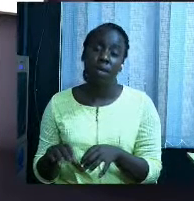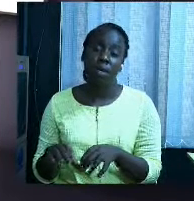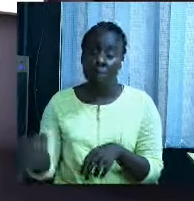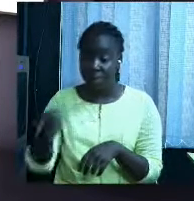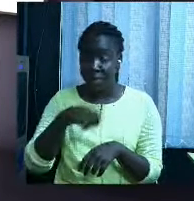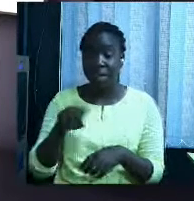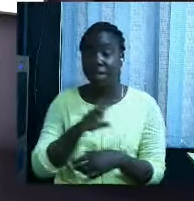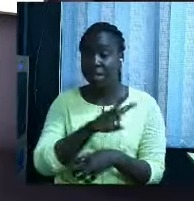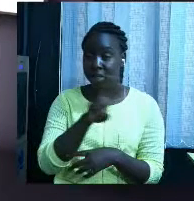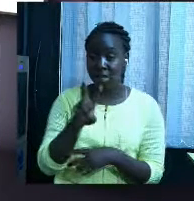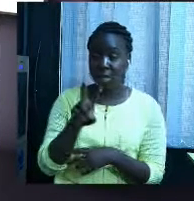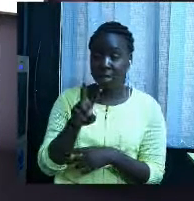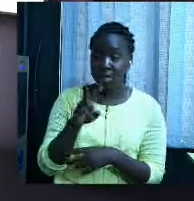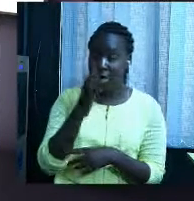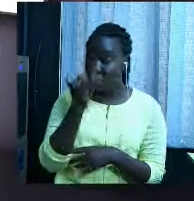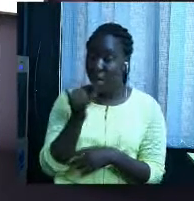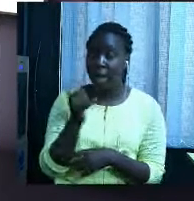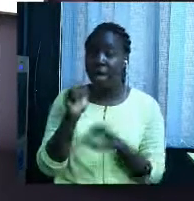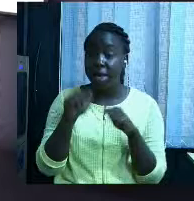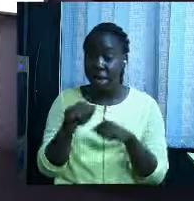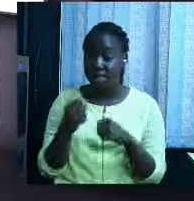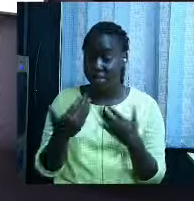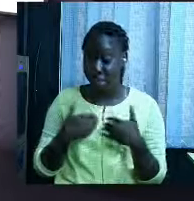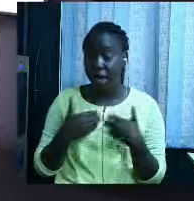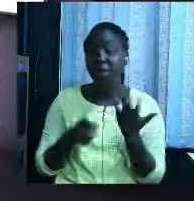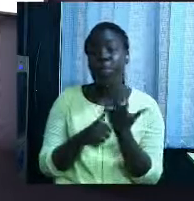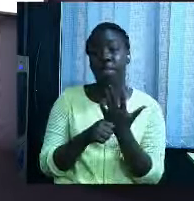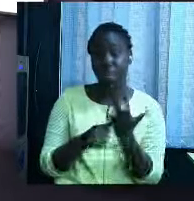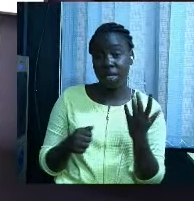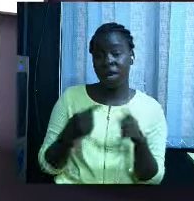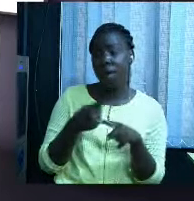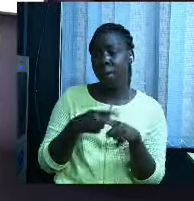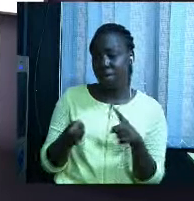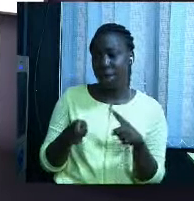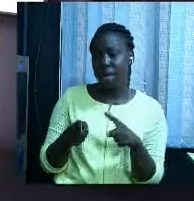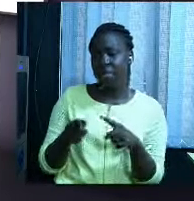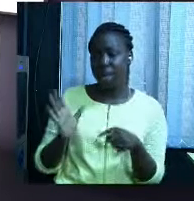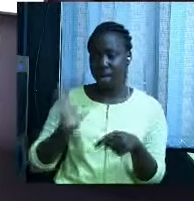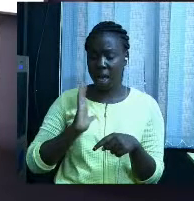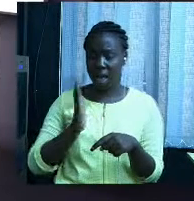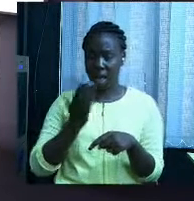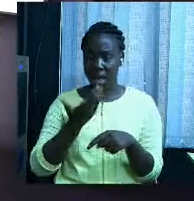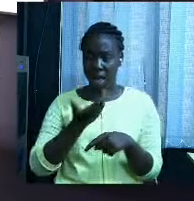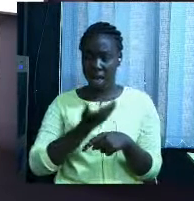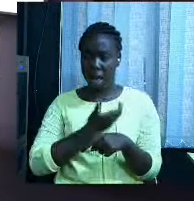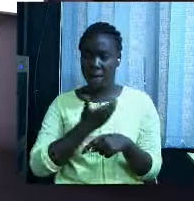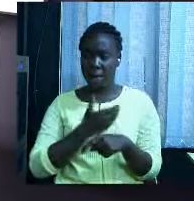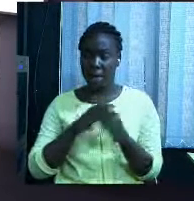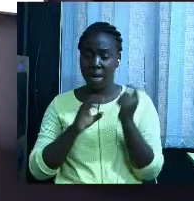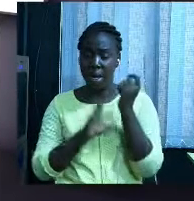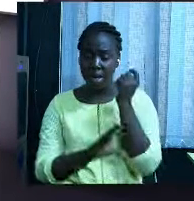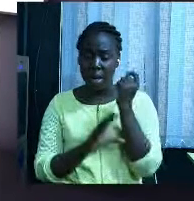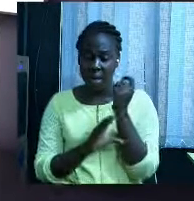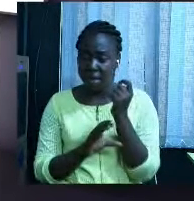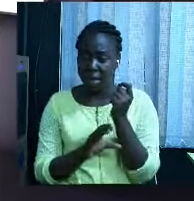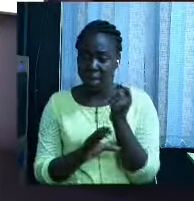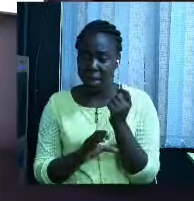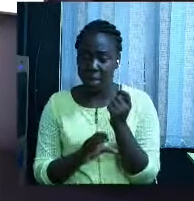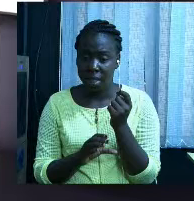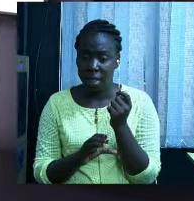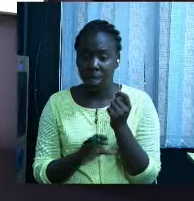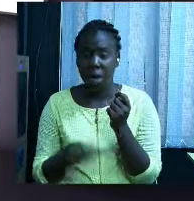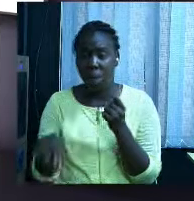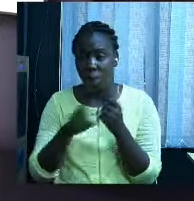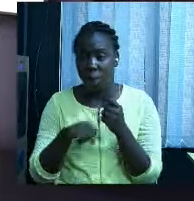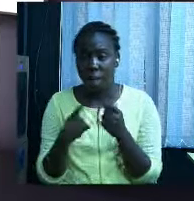they have a digital skill, but still the market, they don't have what the market needs. So we